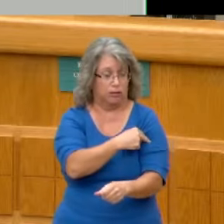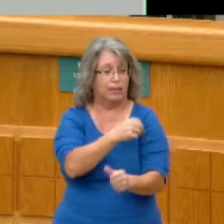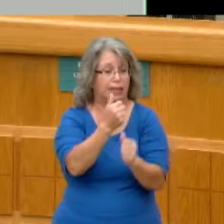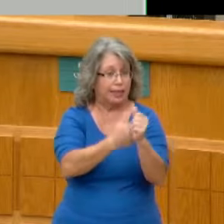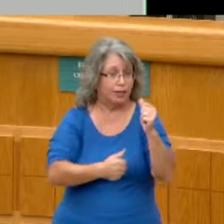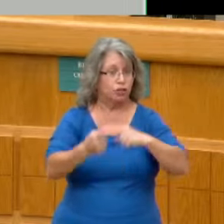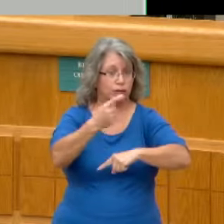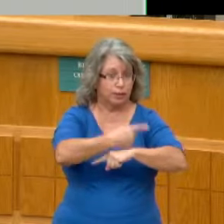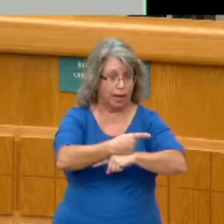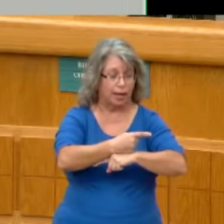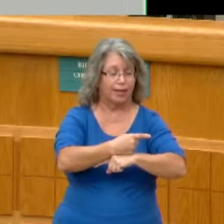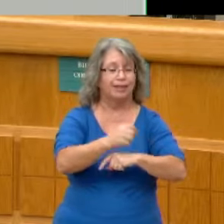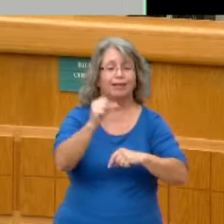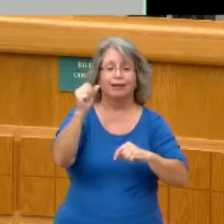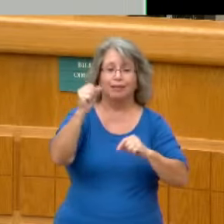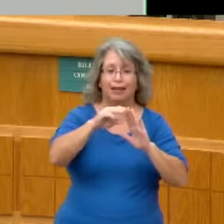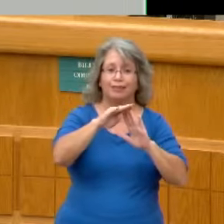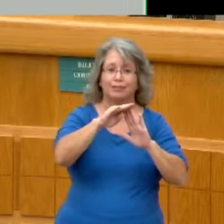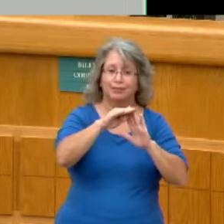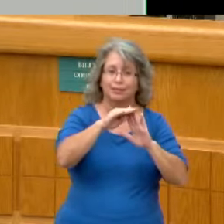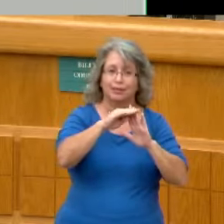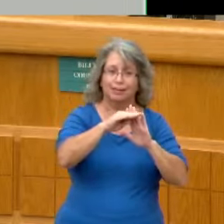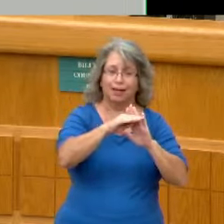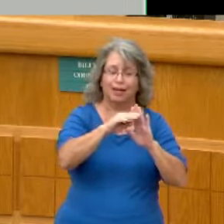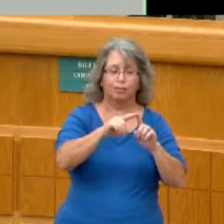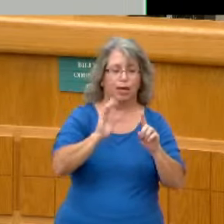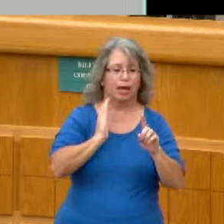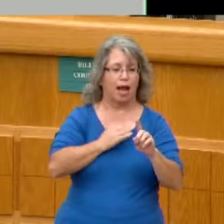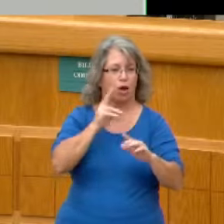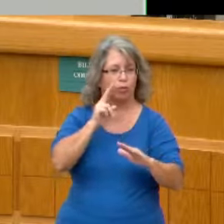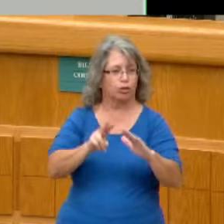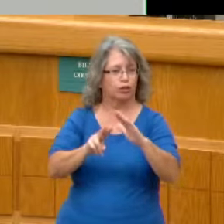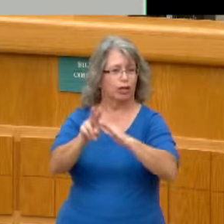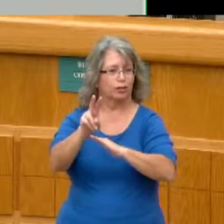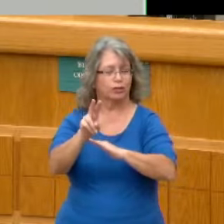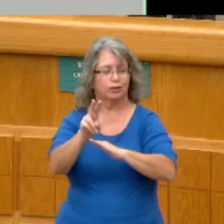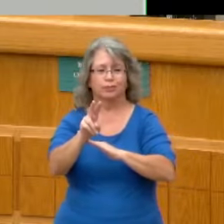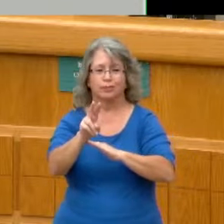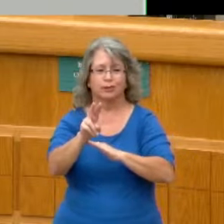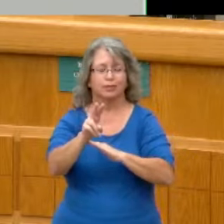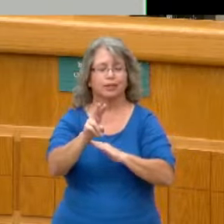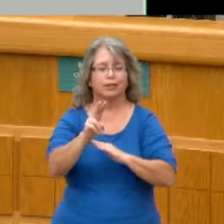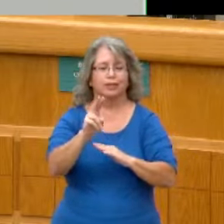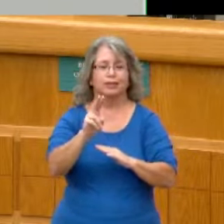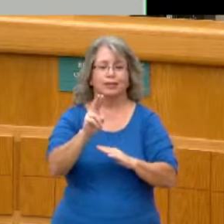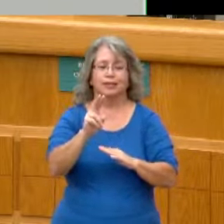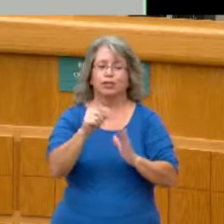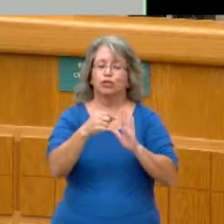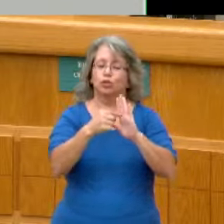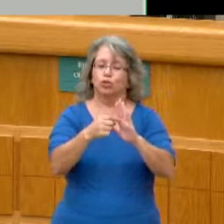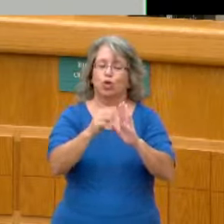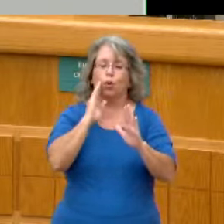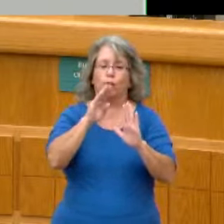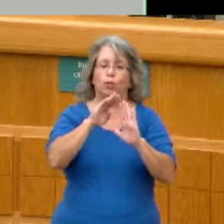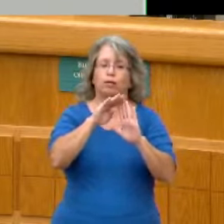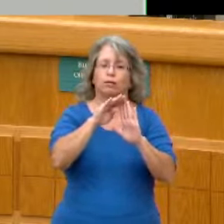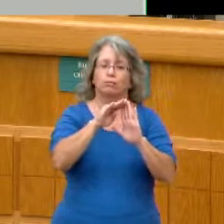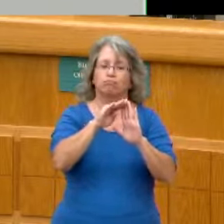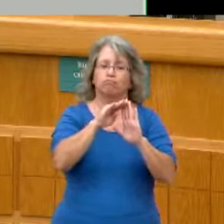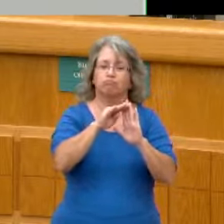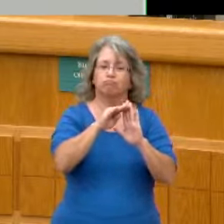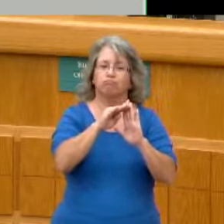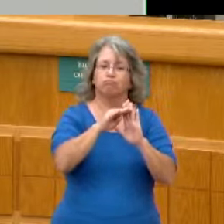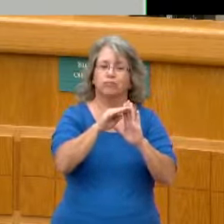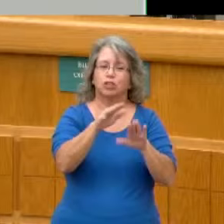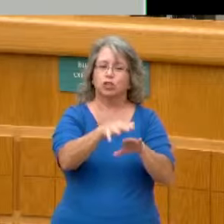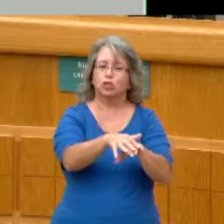day. It is declining, but our projections indicate that it's going to decline more slowly now, given that increase in transmission